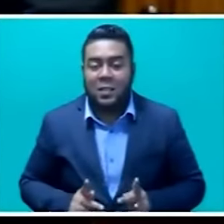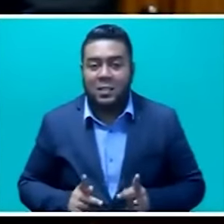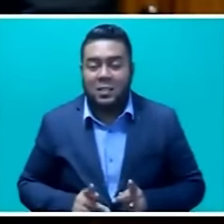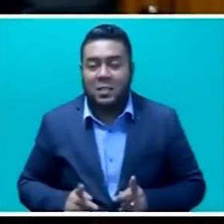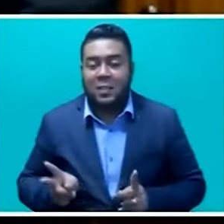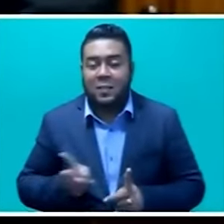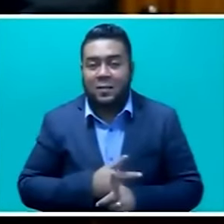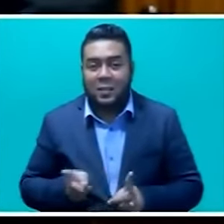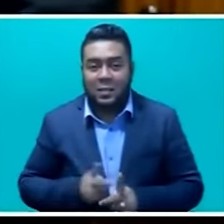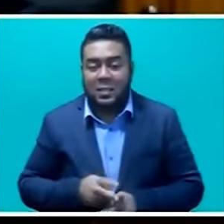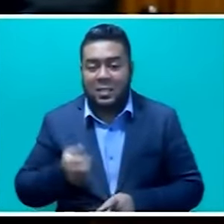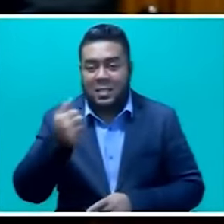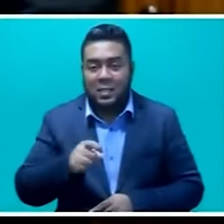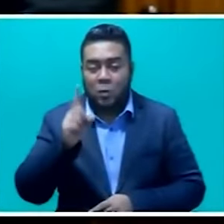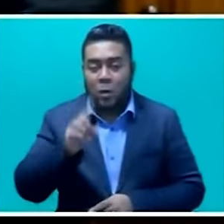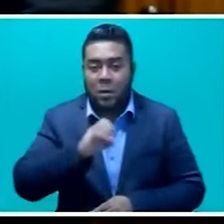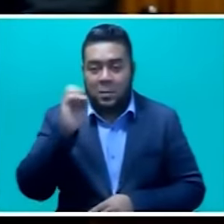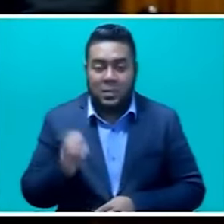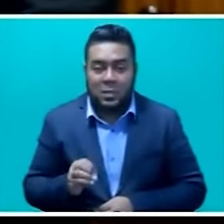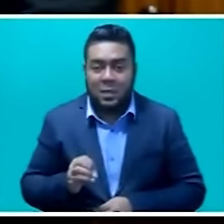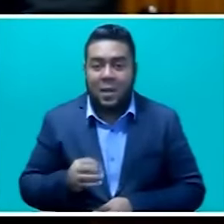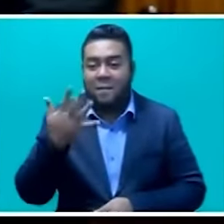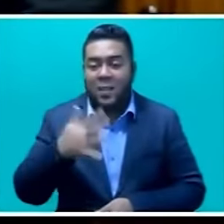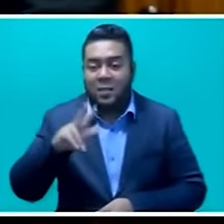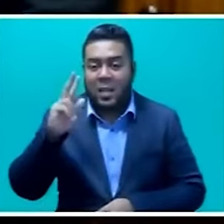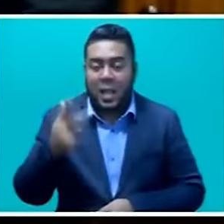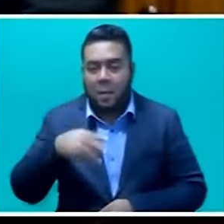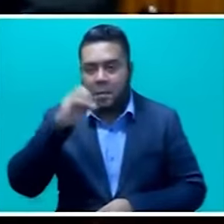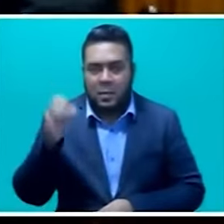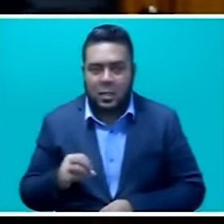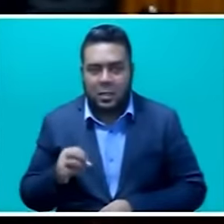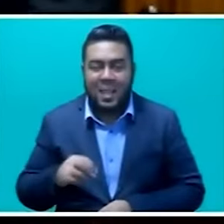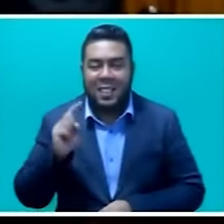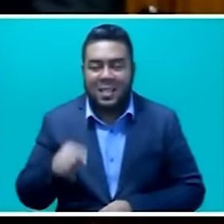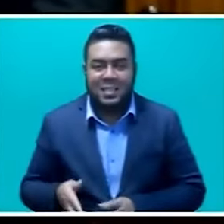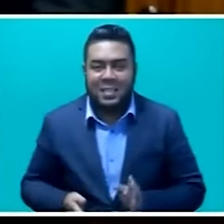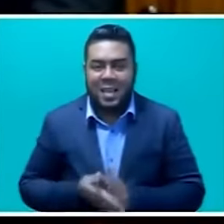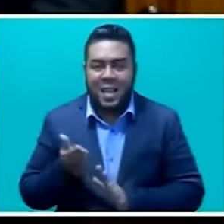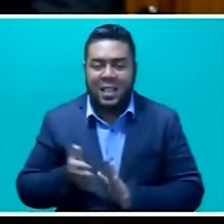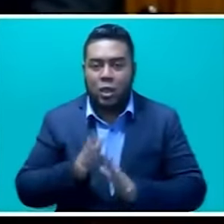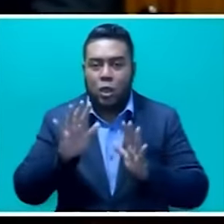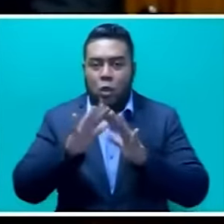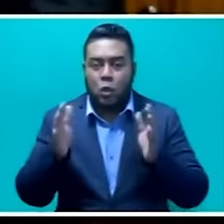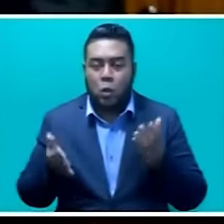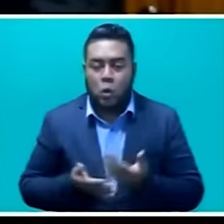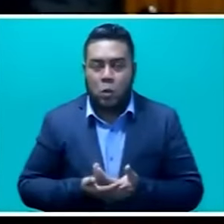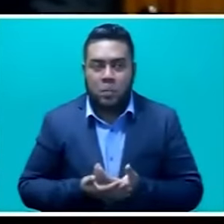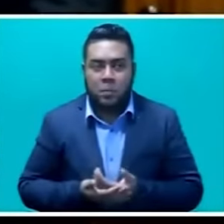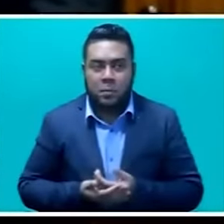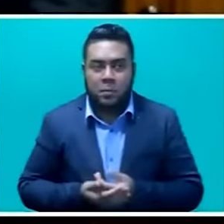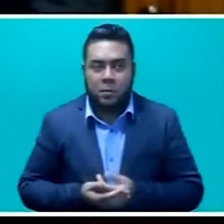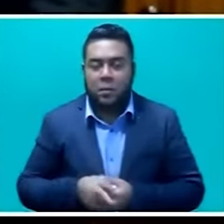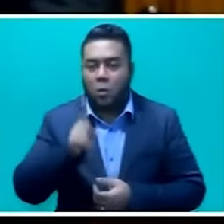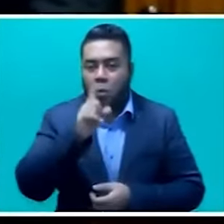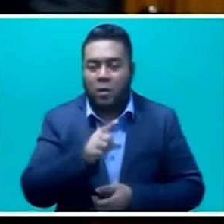61%, and emotional violence, 58%. This is higher than the global average, Honorable Speaker, of one to